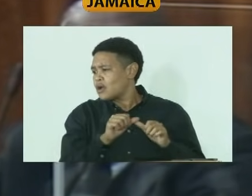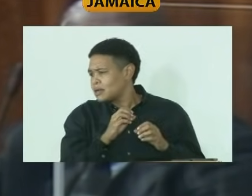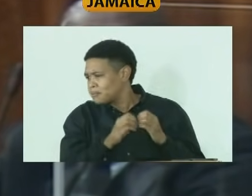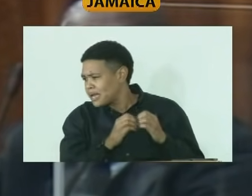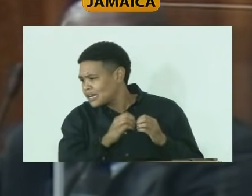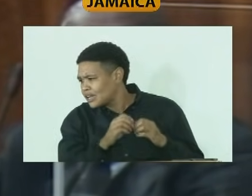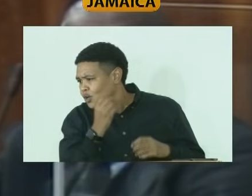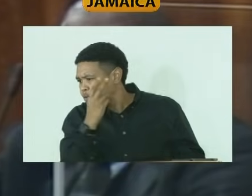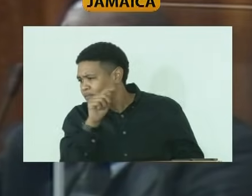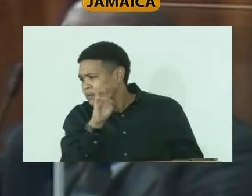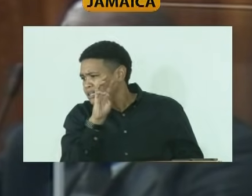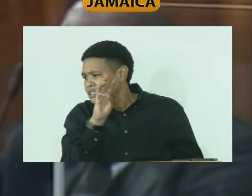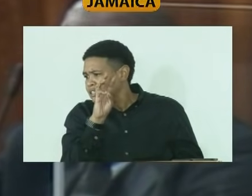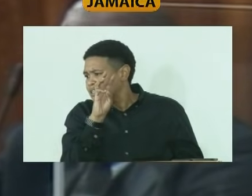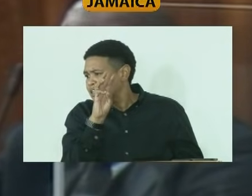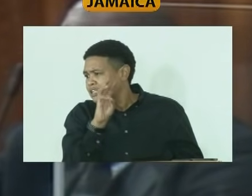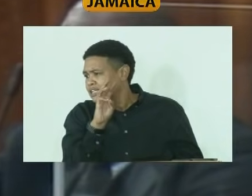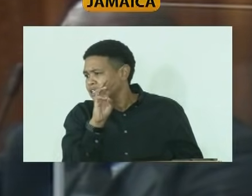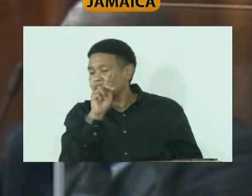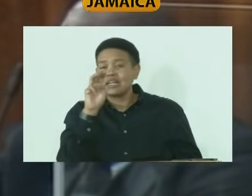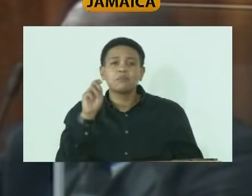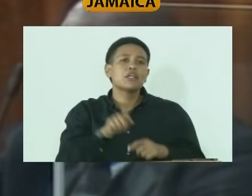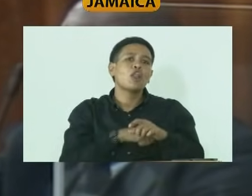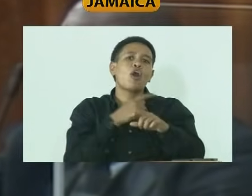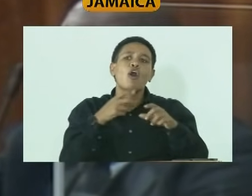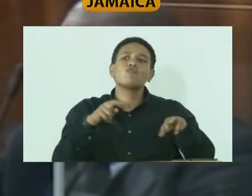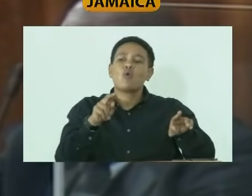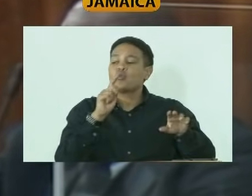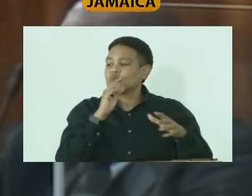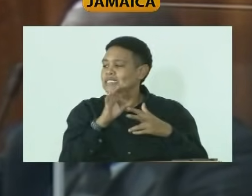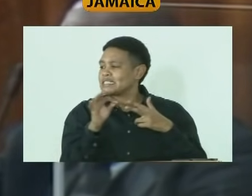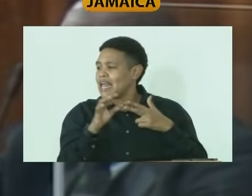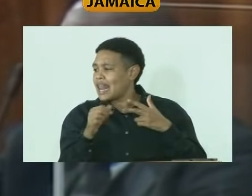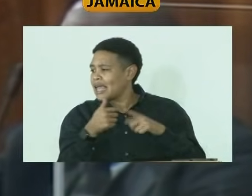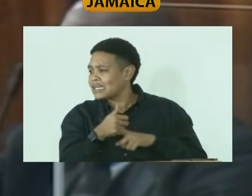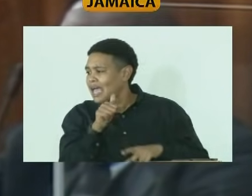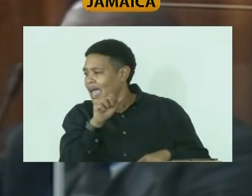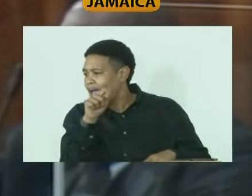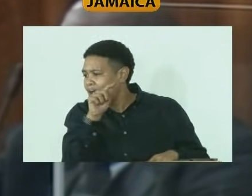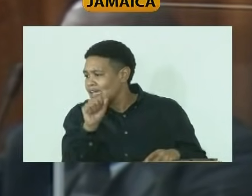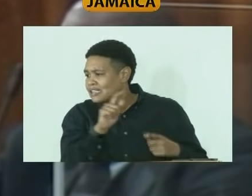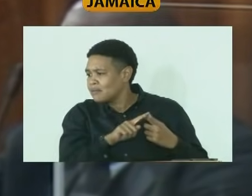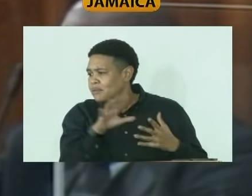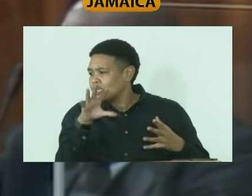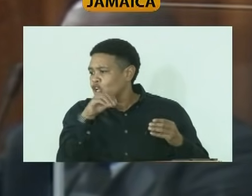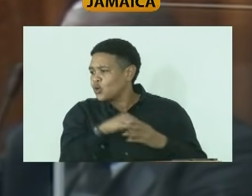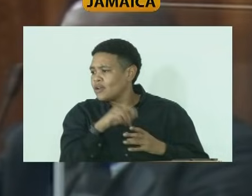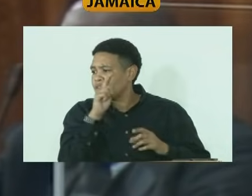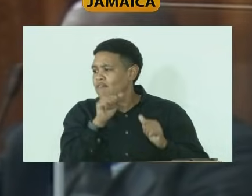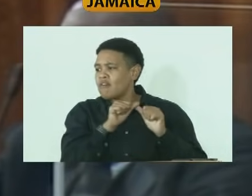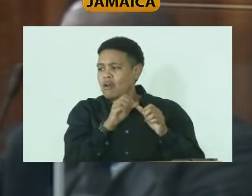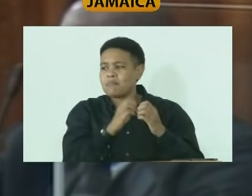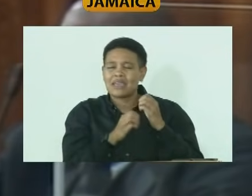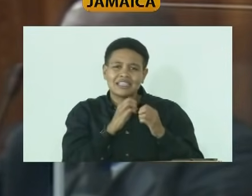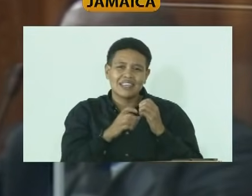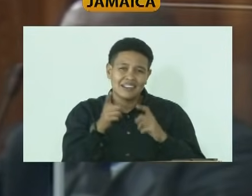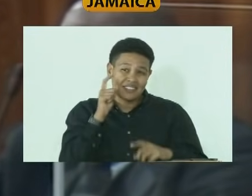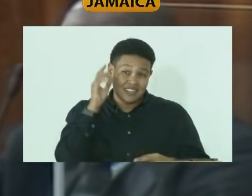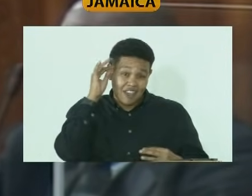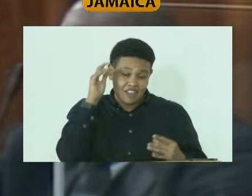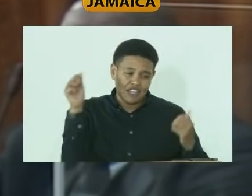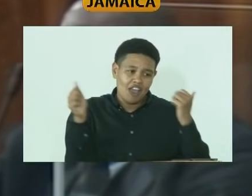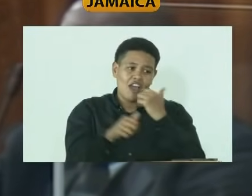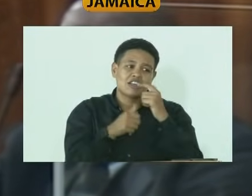12.6-kilometer long roadway from Riley to Glasgow was selected, assessed, and included for maintenance consideration under